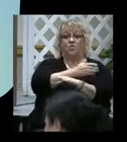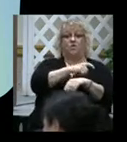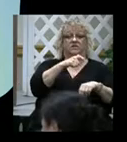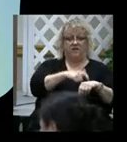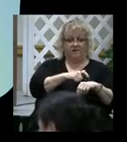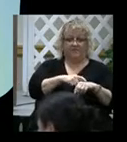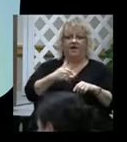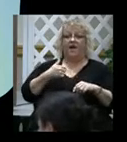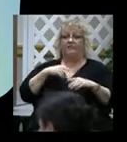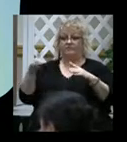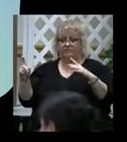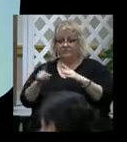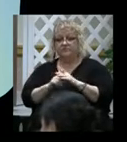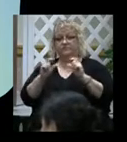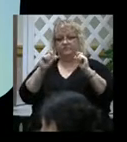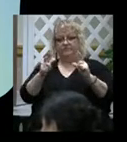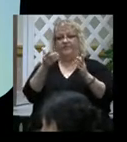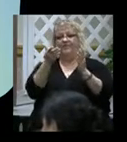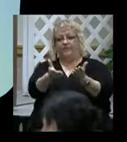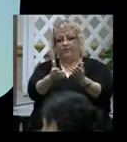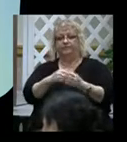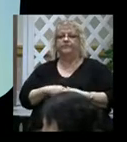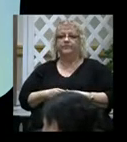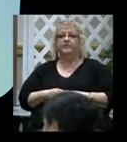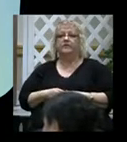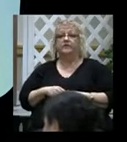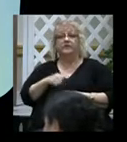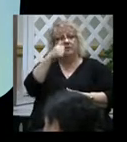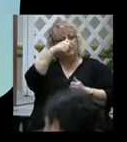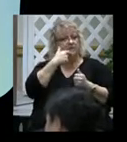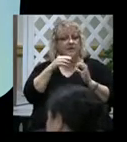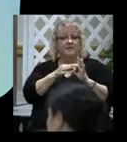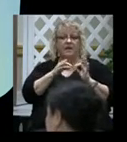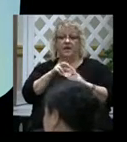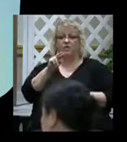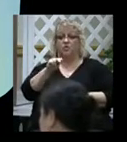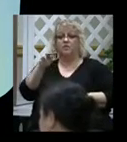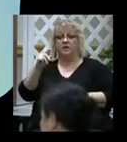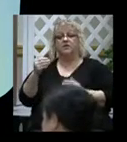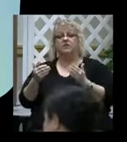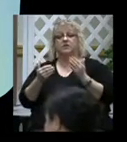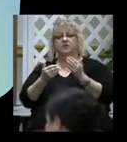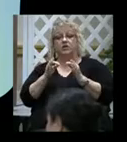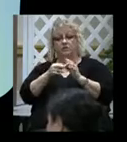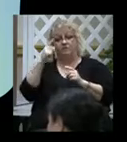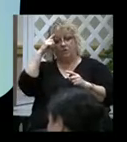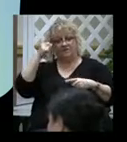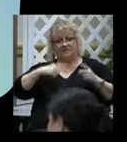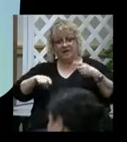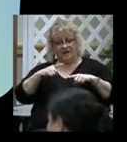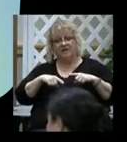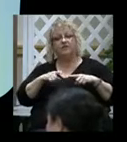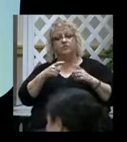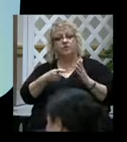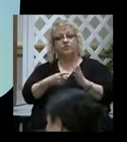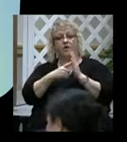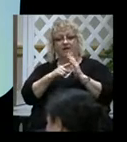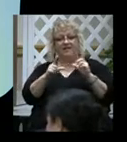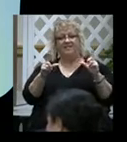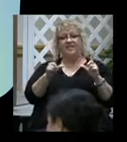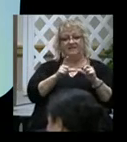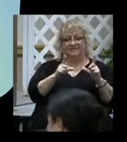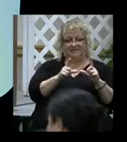but to have something that goes in parallel. It's worth mentioning that in New Mexico, interpreters for sign language, we require